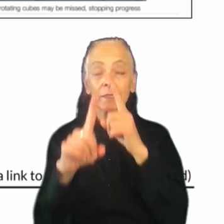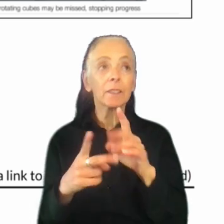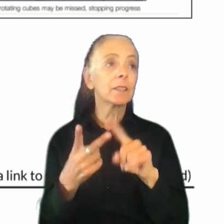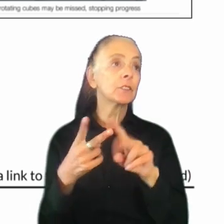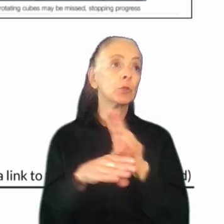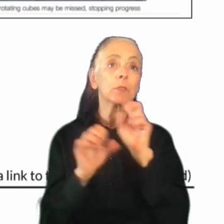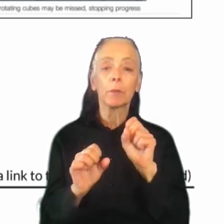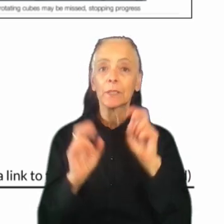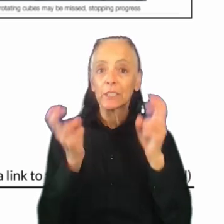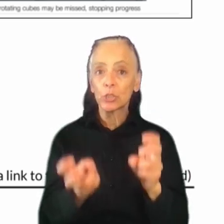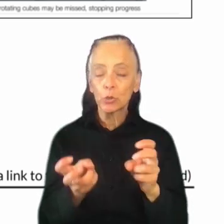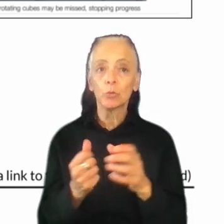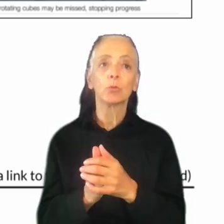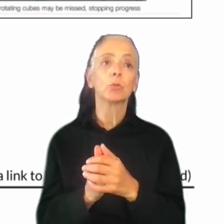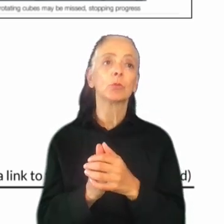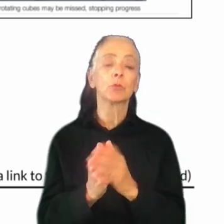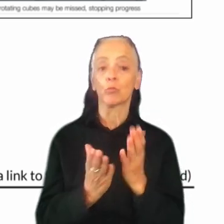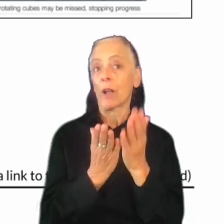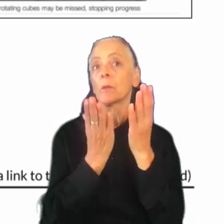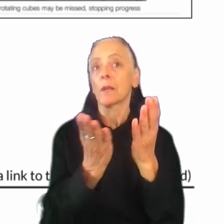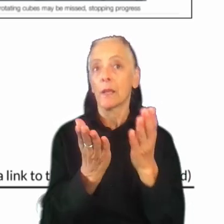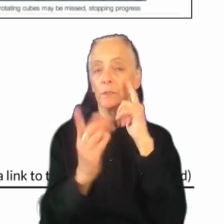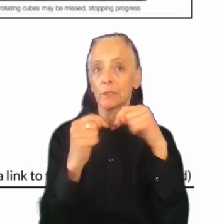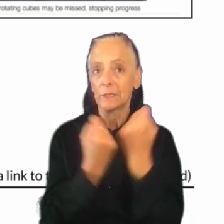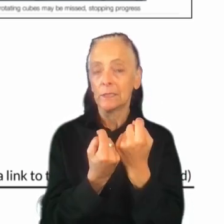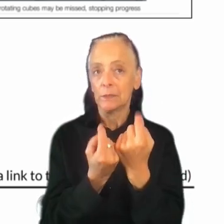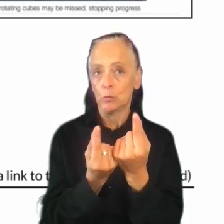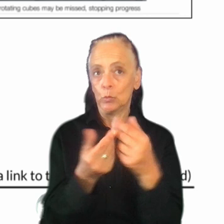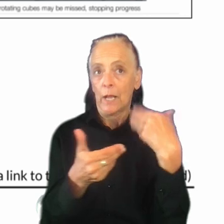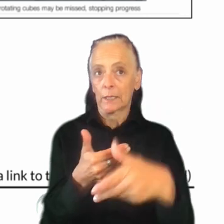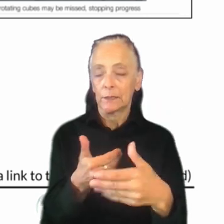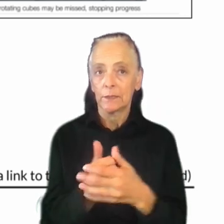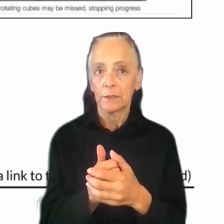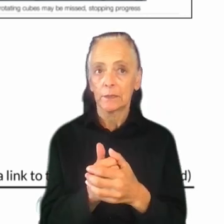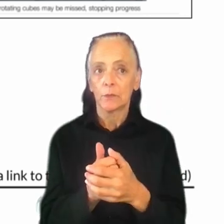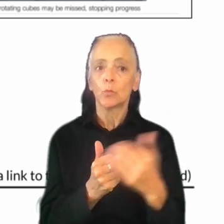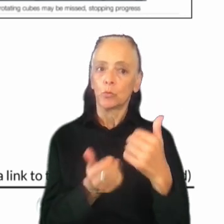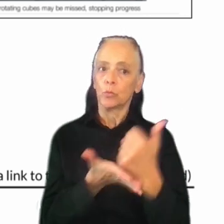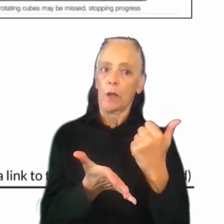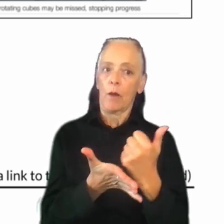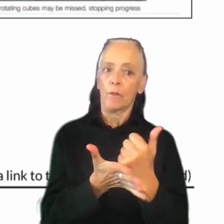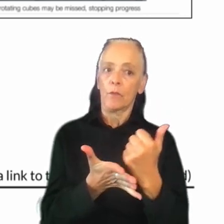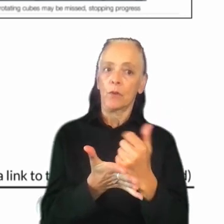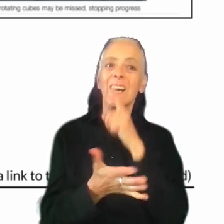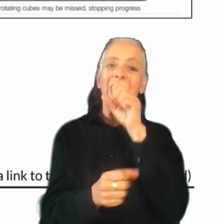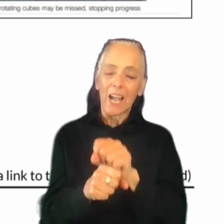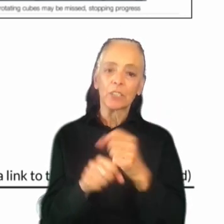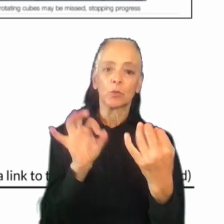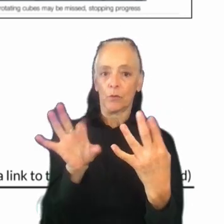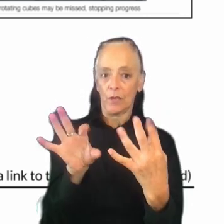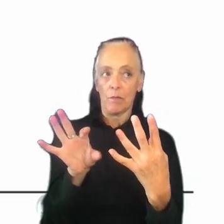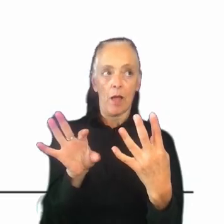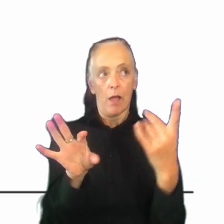usability issues and what our recommendations what the team should do next again really helpful actionable feedback that the game developer